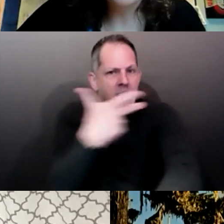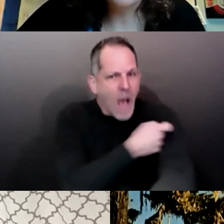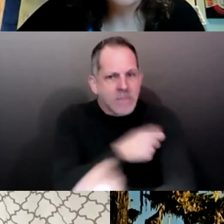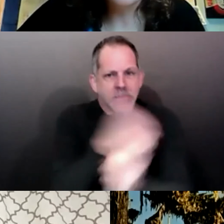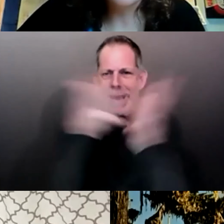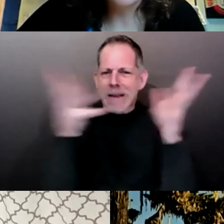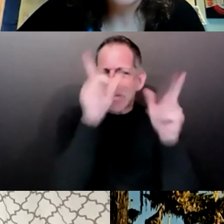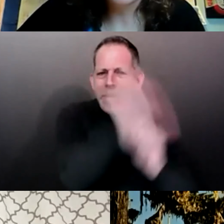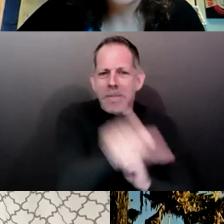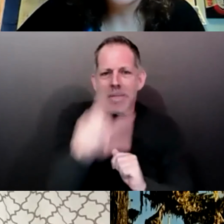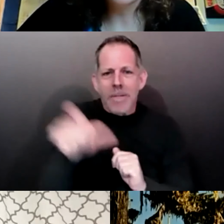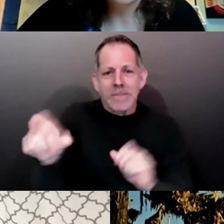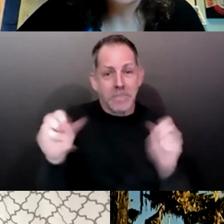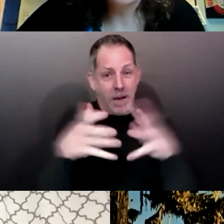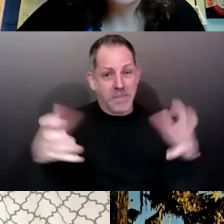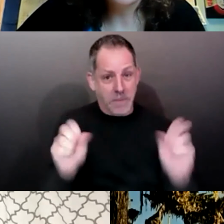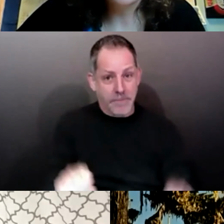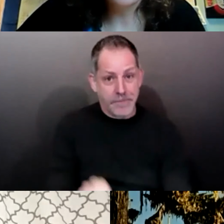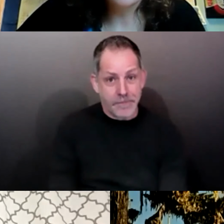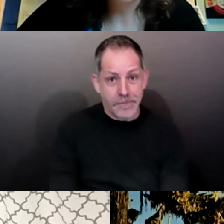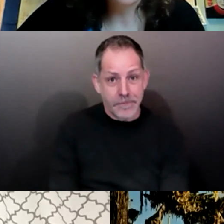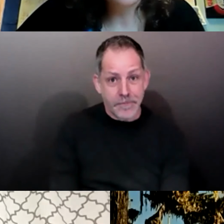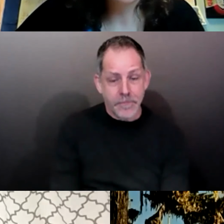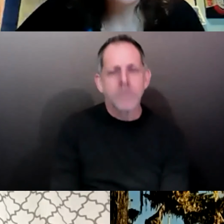that, I'll hand it over to Chair Wright.